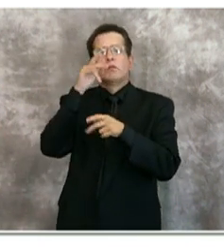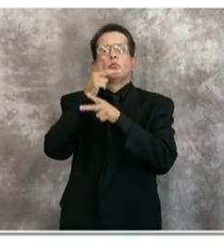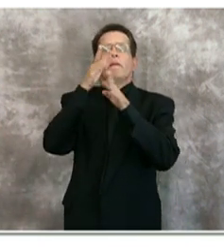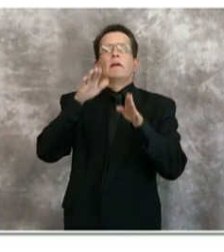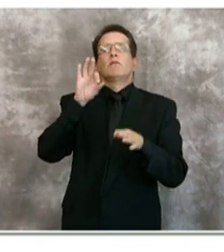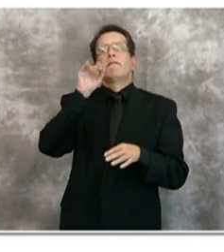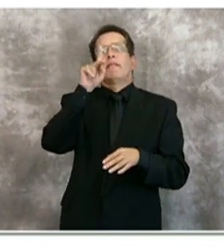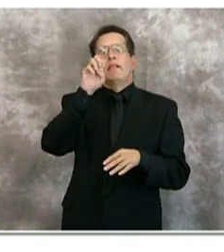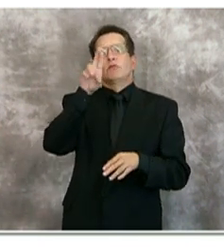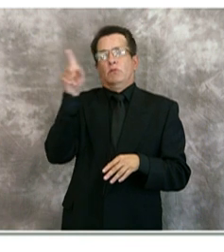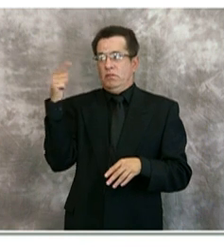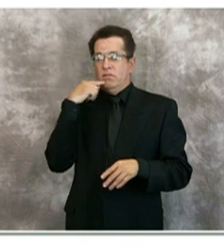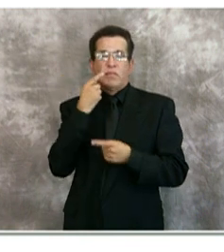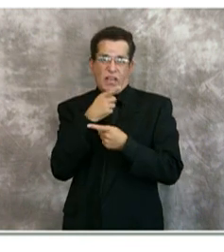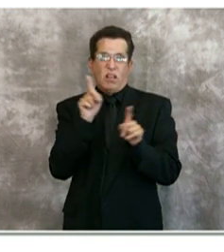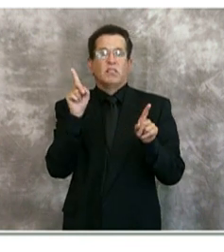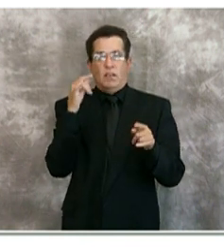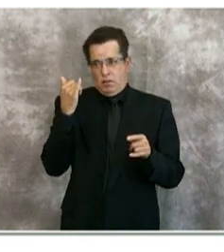reported. And